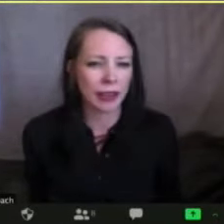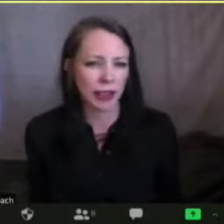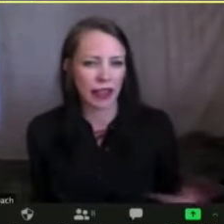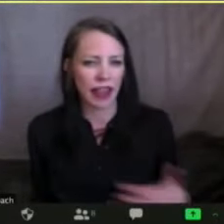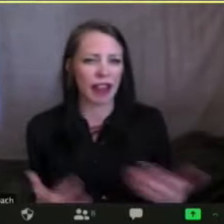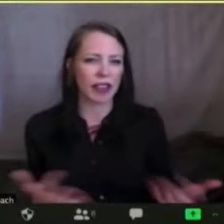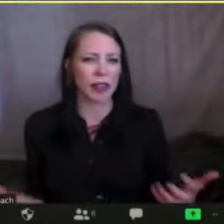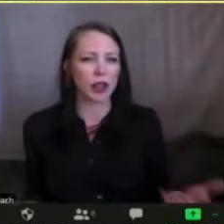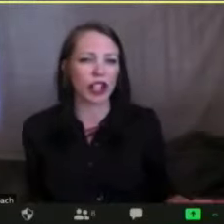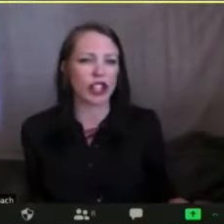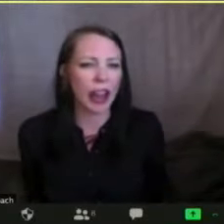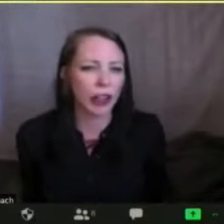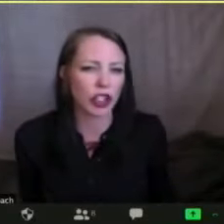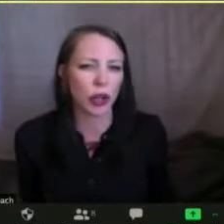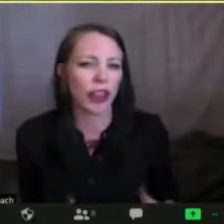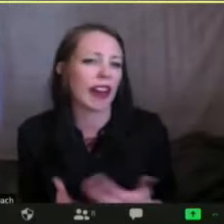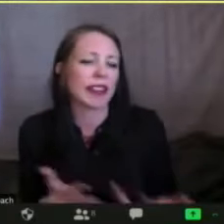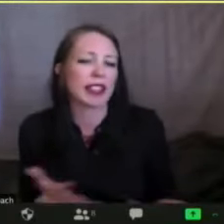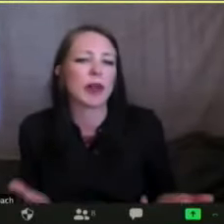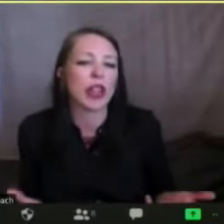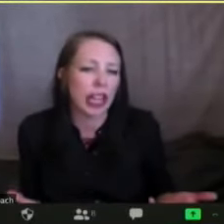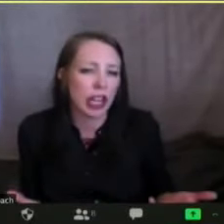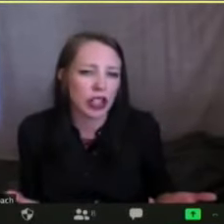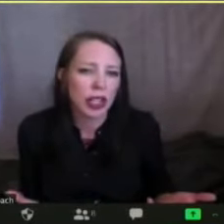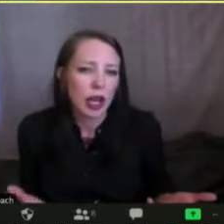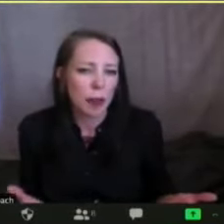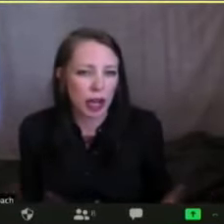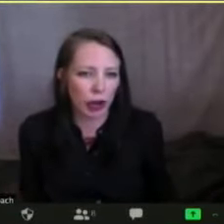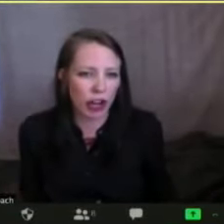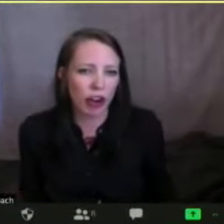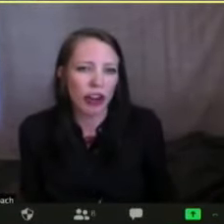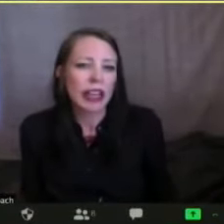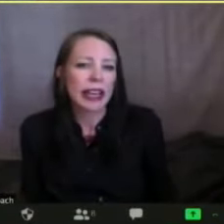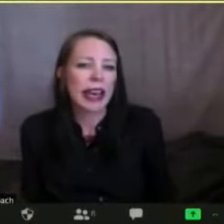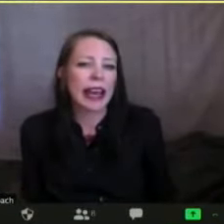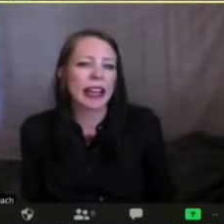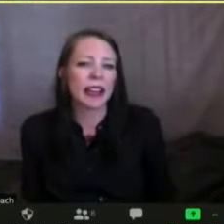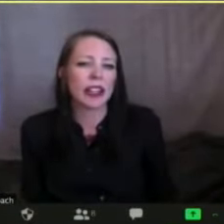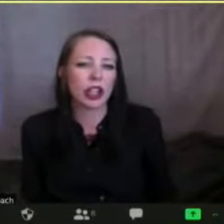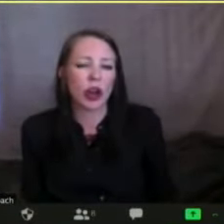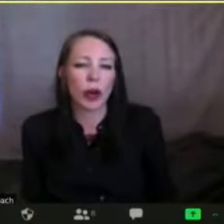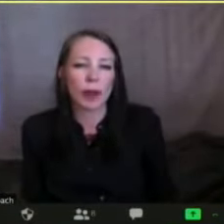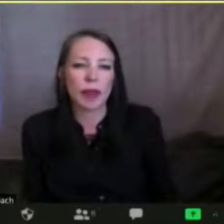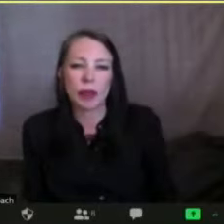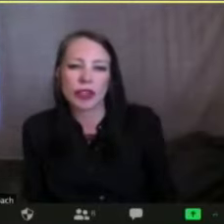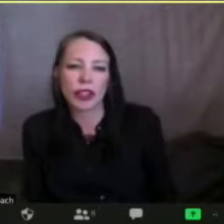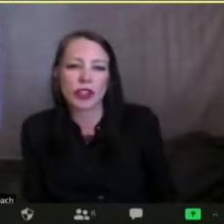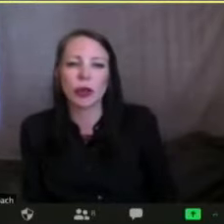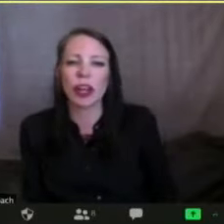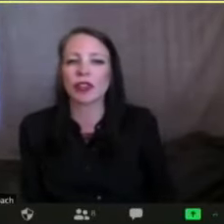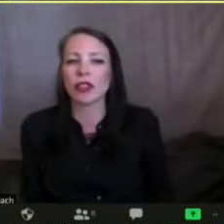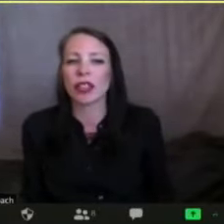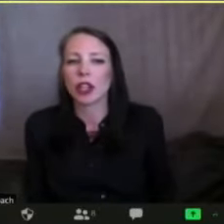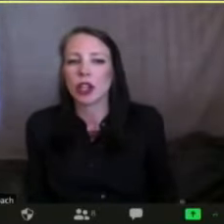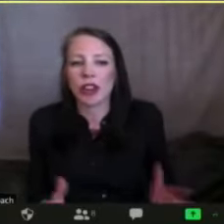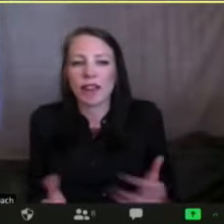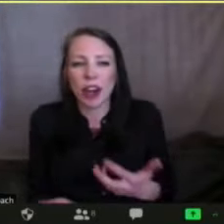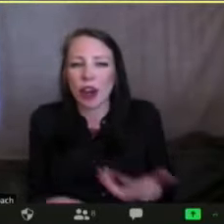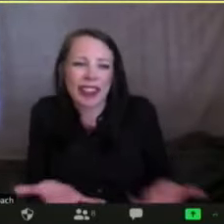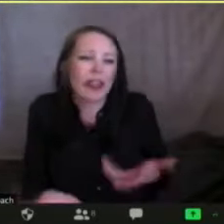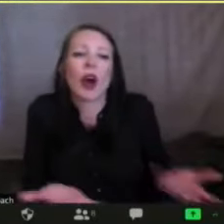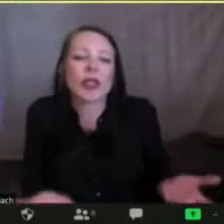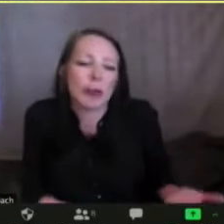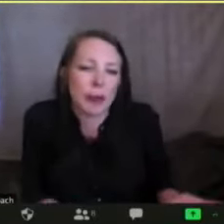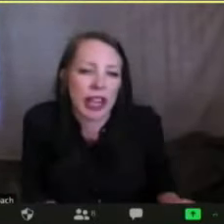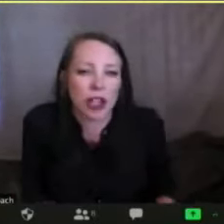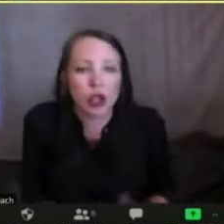can't, and they have got some sort of challenge, you know, they've got this communication barrier, and, you know, and people start to, like, you try to figure out, like,